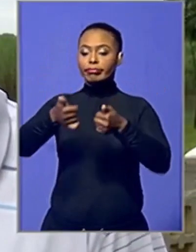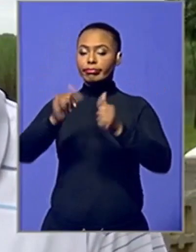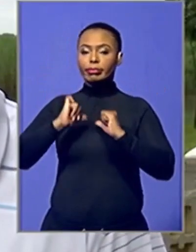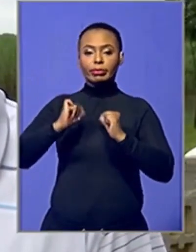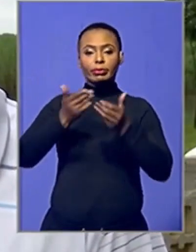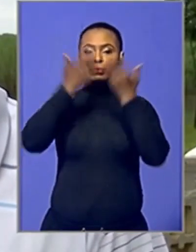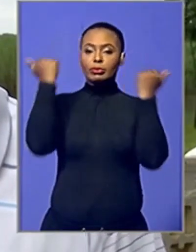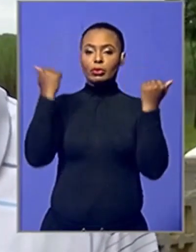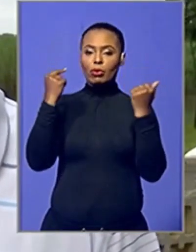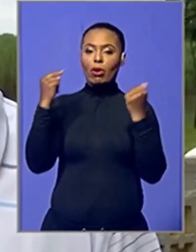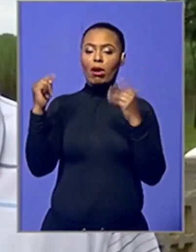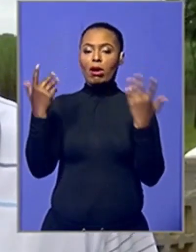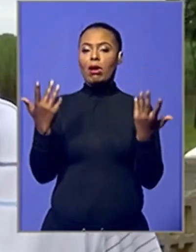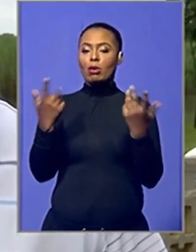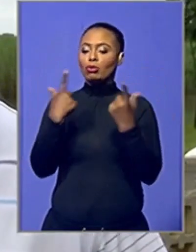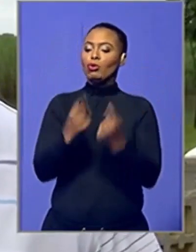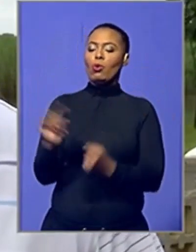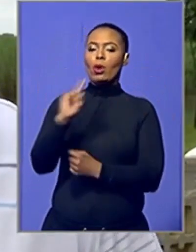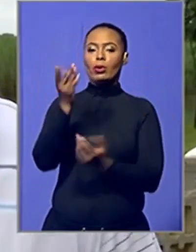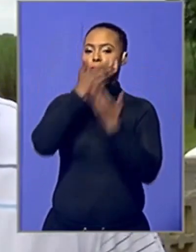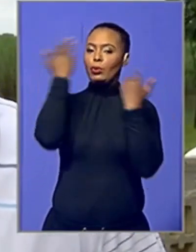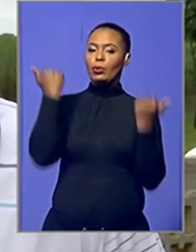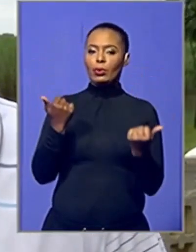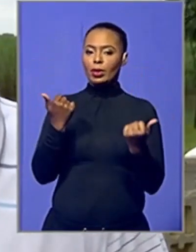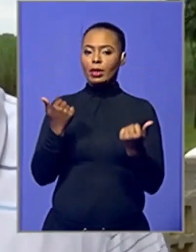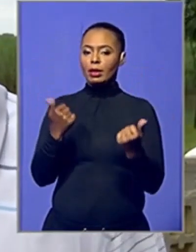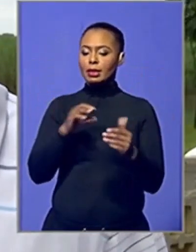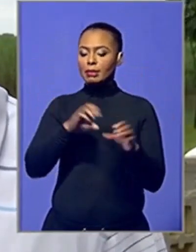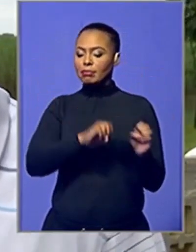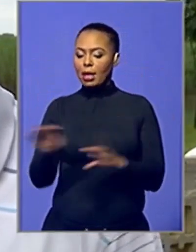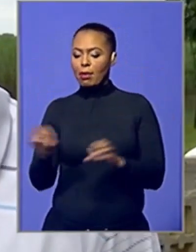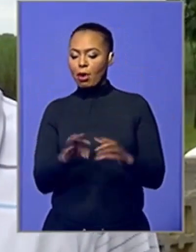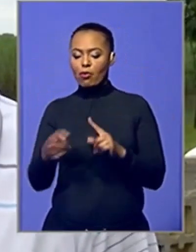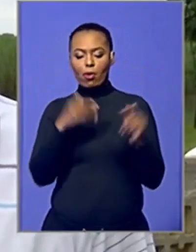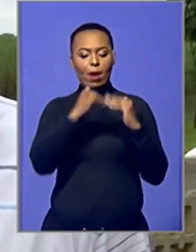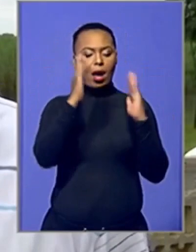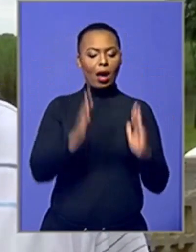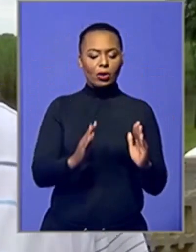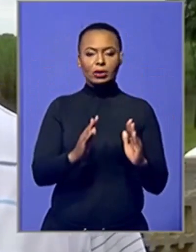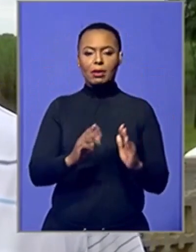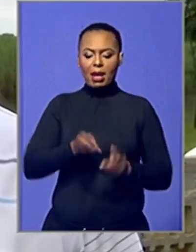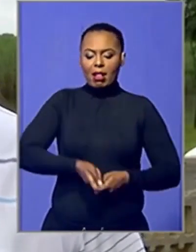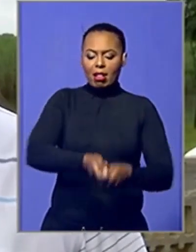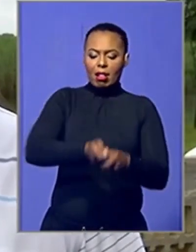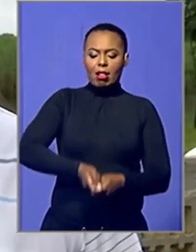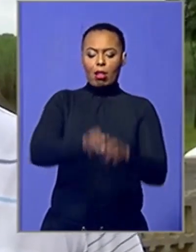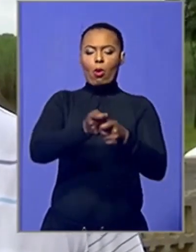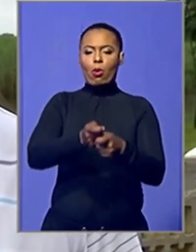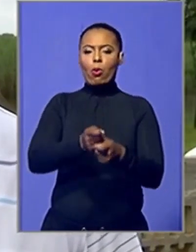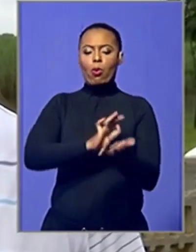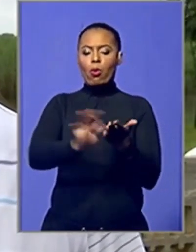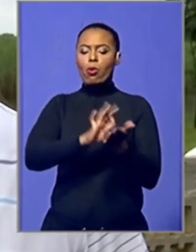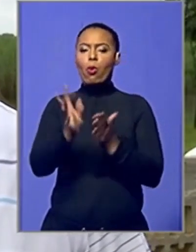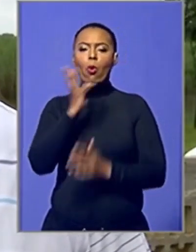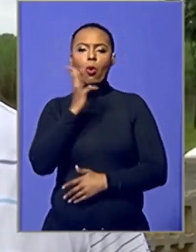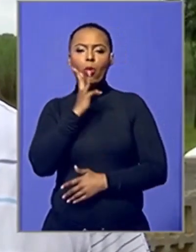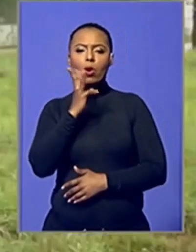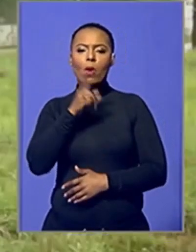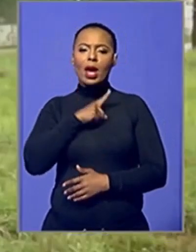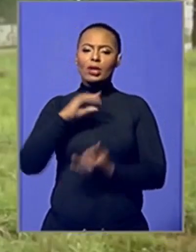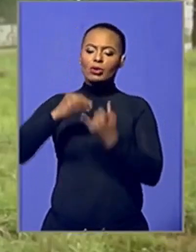if what we must do. Must we take out the stuff from the house? Must we watch the water level? We're trying to get assistance to move everything